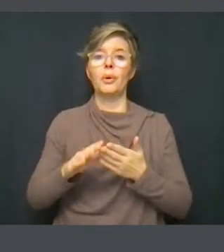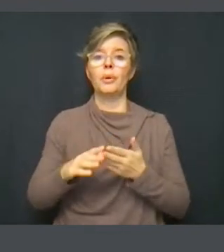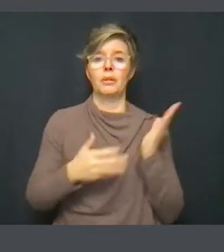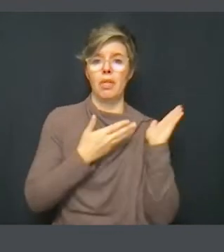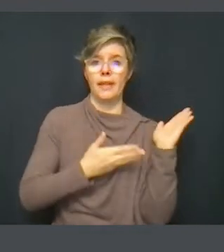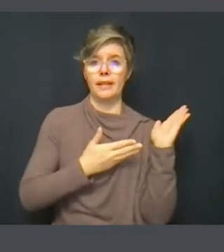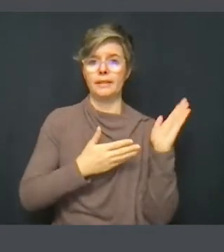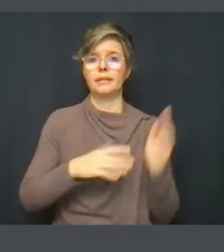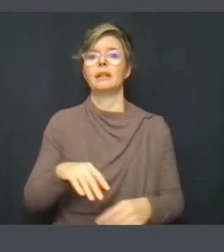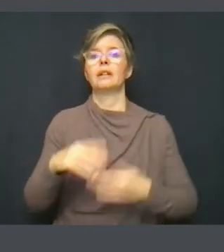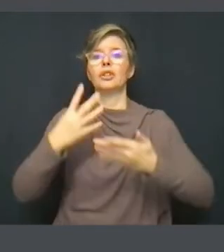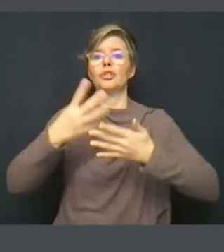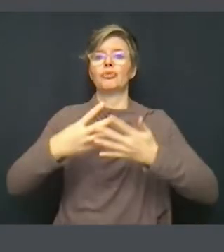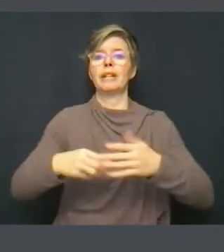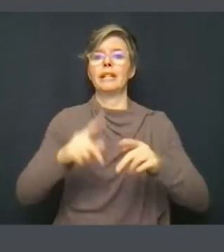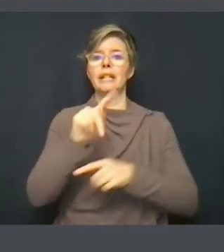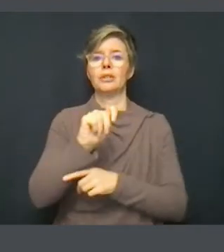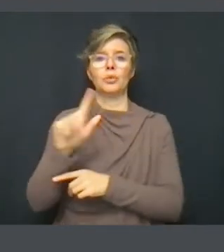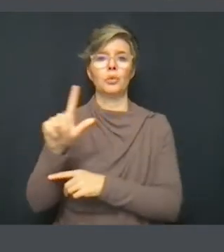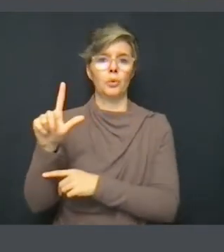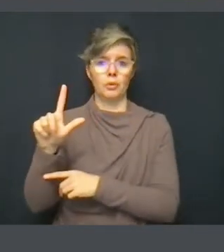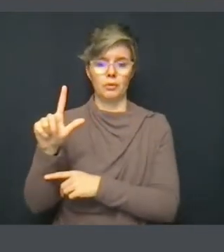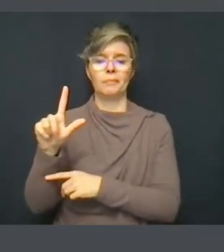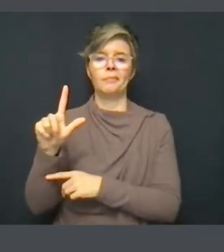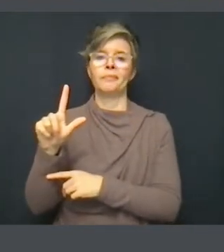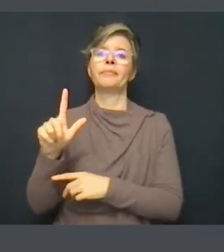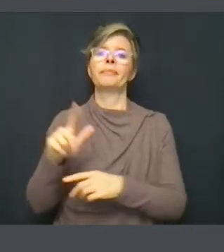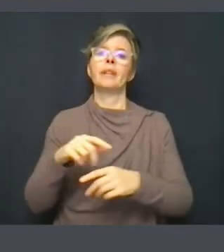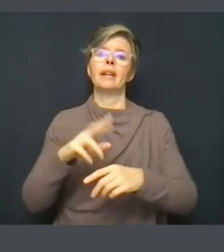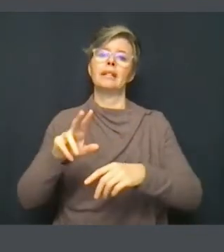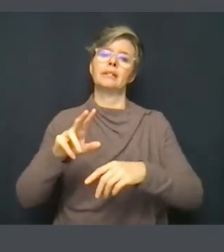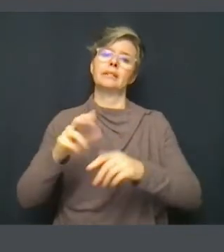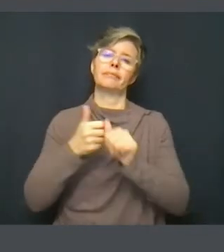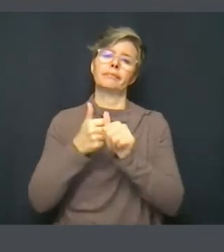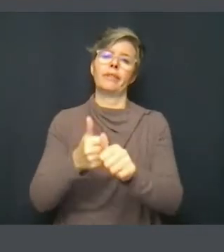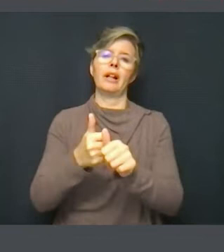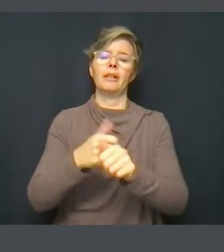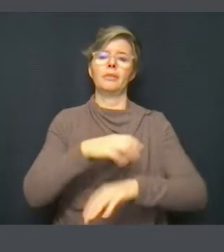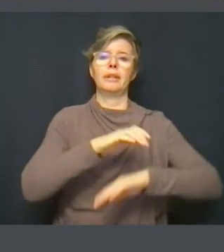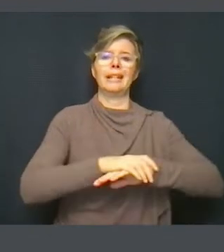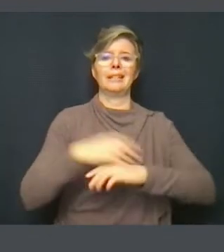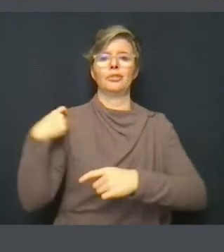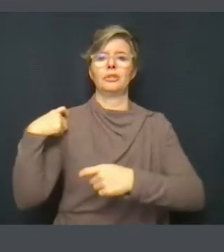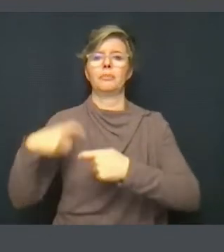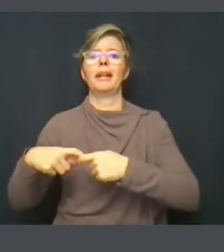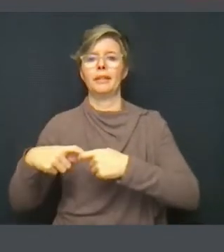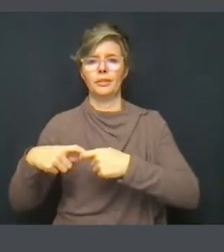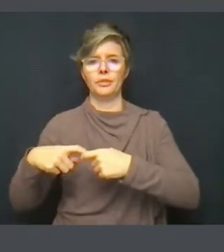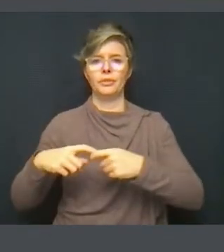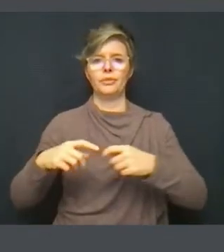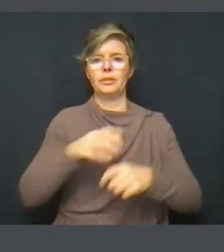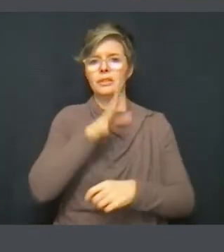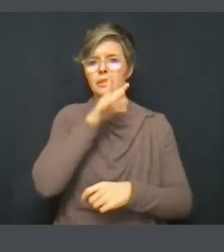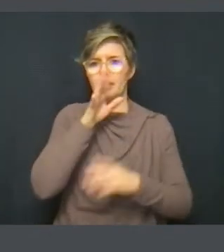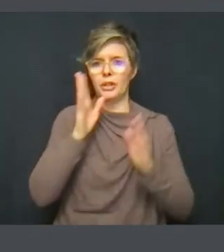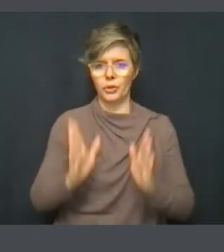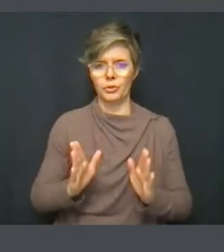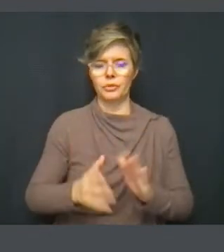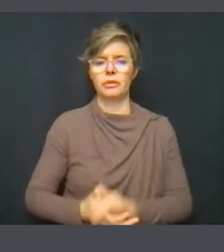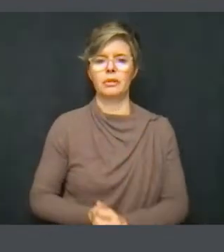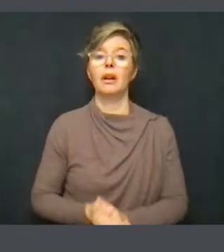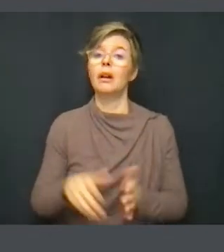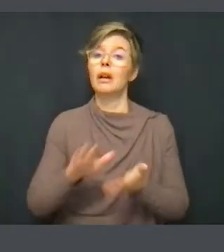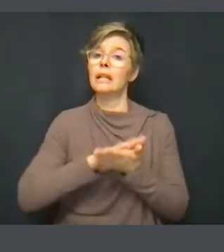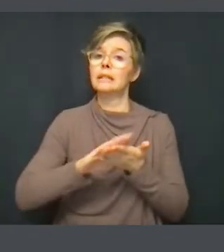normed on US Spanish English speakers. It is technically, you would say, an adaptation because there's a quiz for monolingual English speakers. But this is really nice